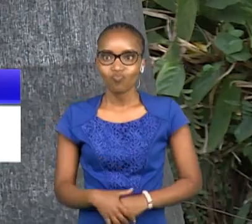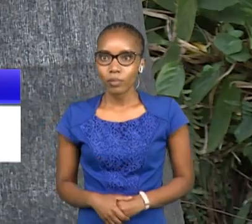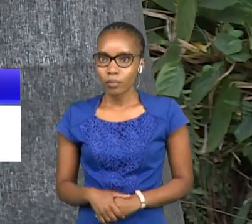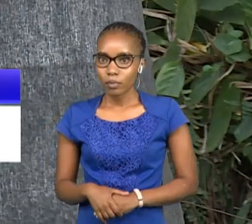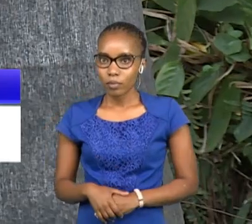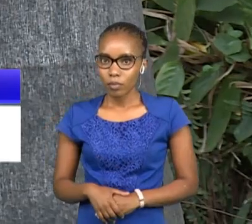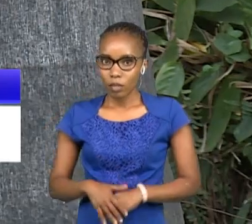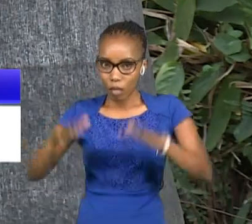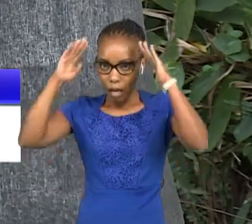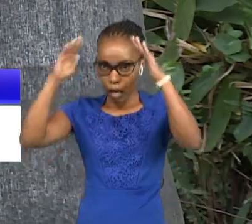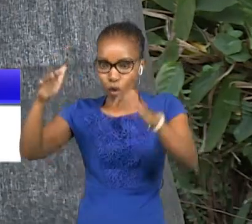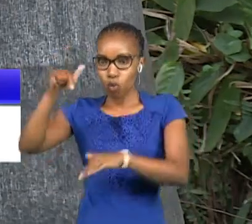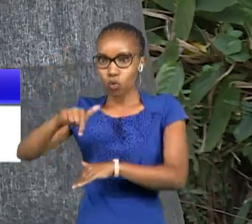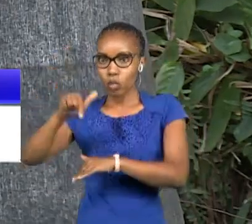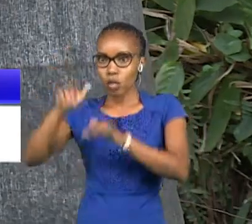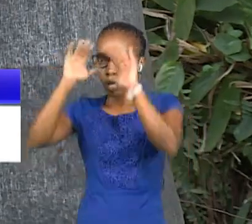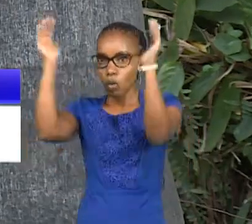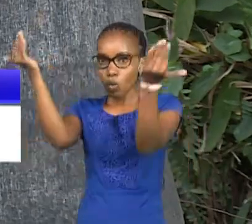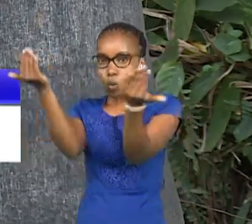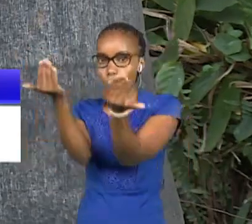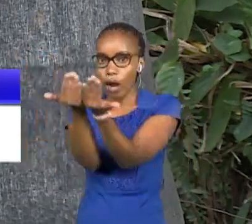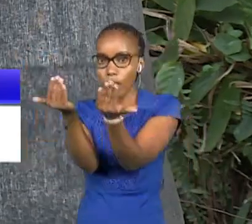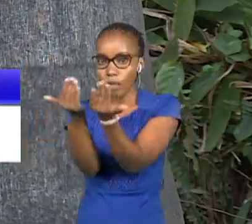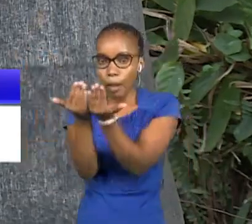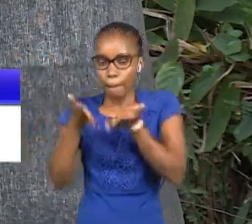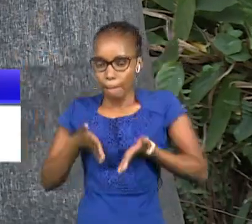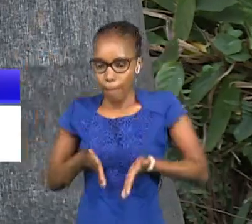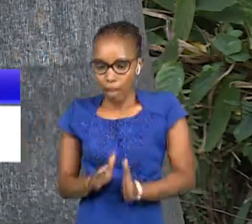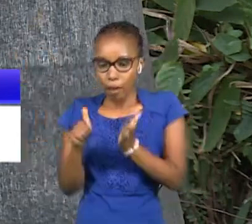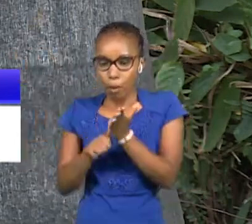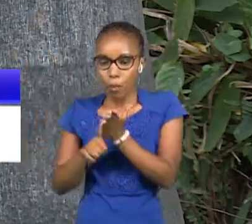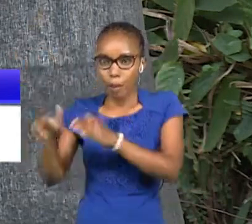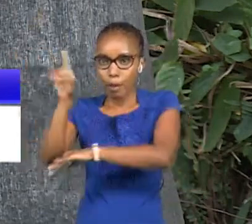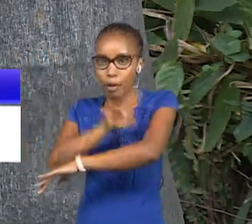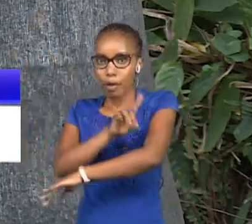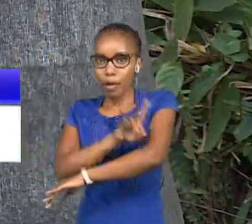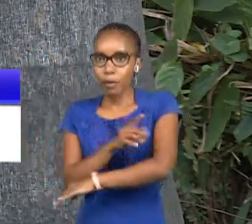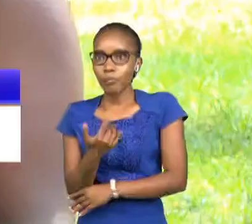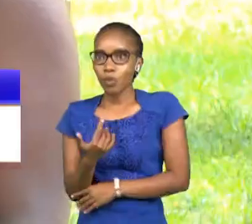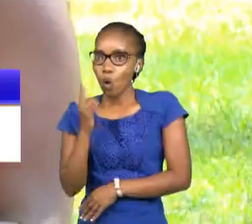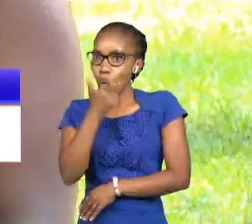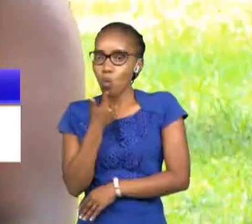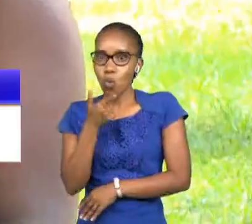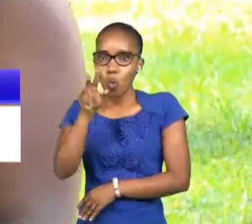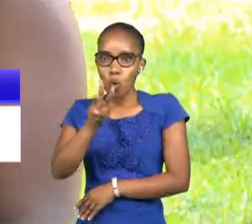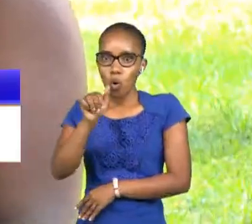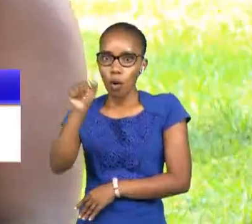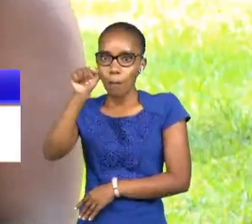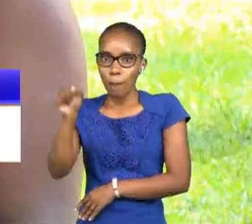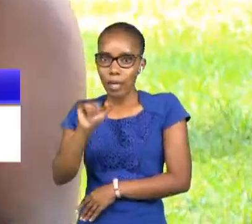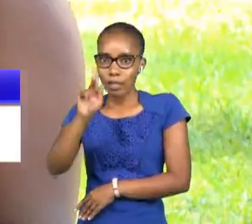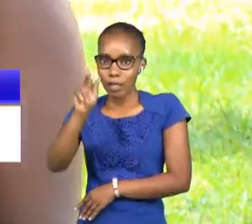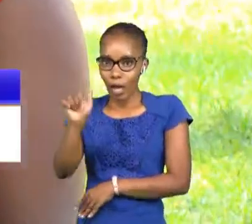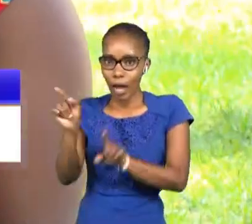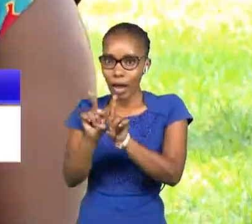Hello there. So today being World Birth Defects Day, I have been joined by Esther Masika and of course